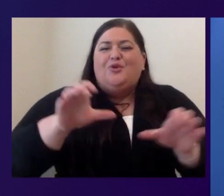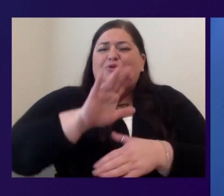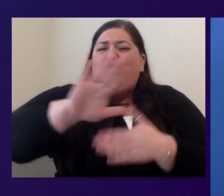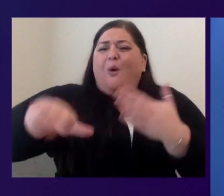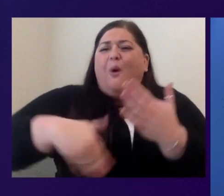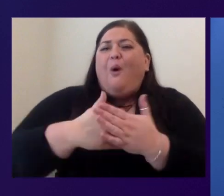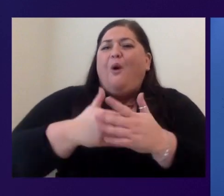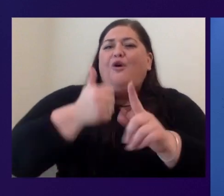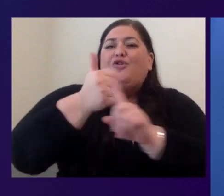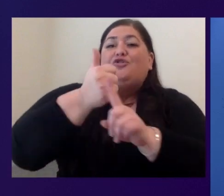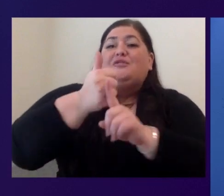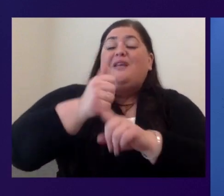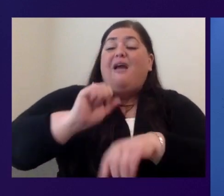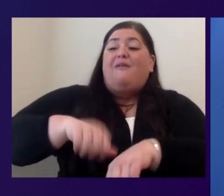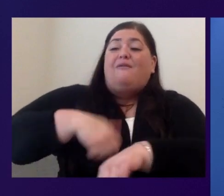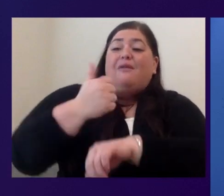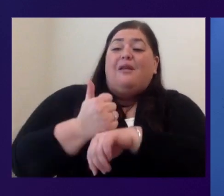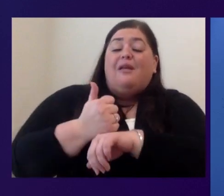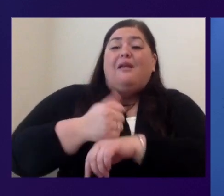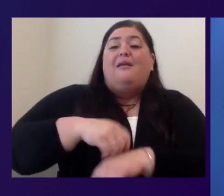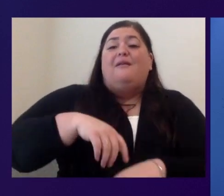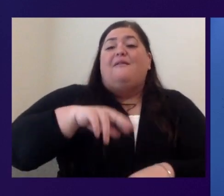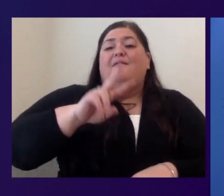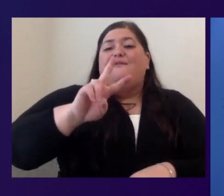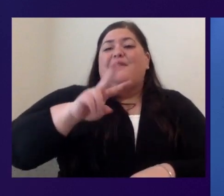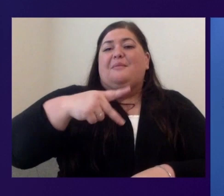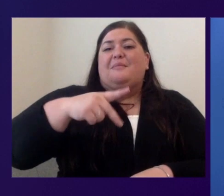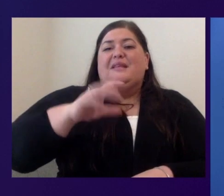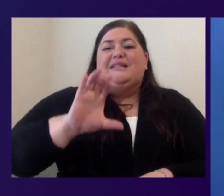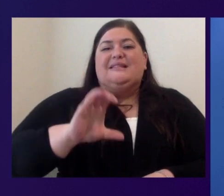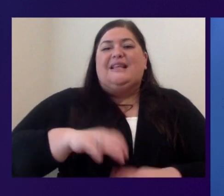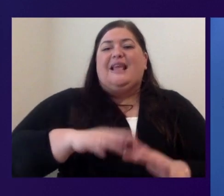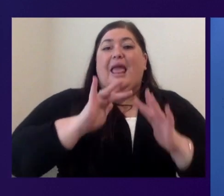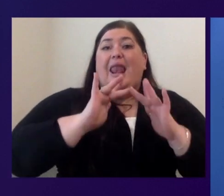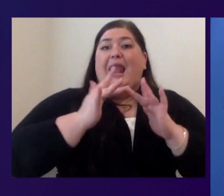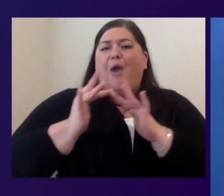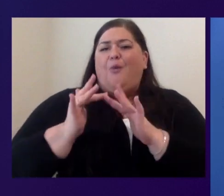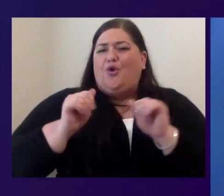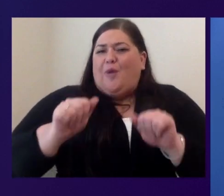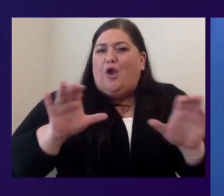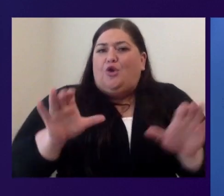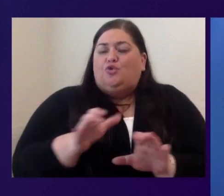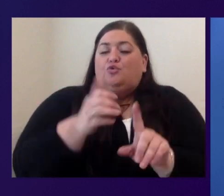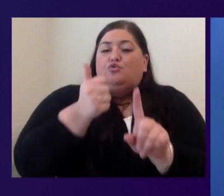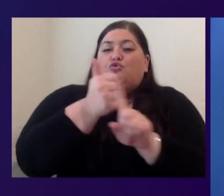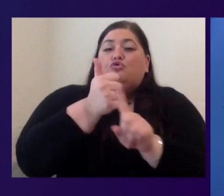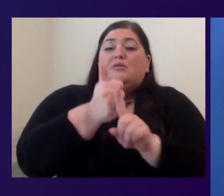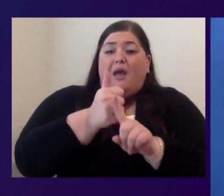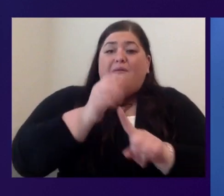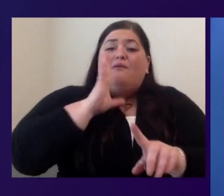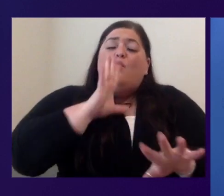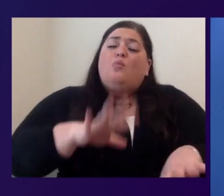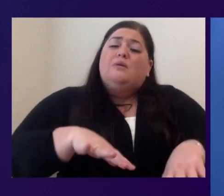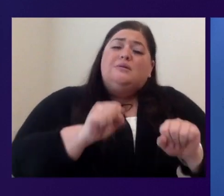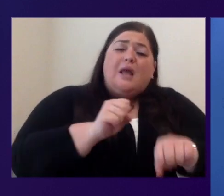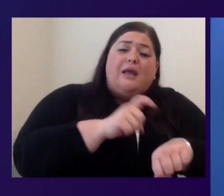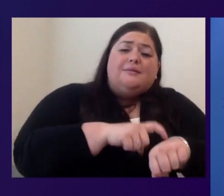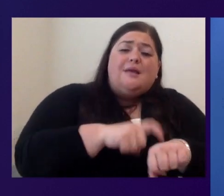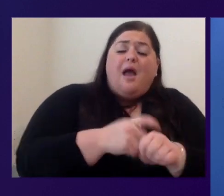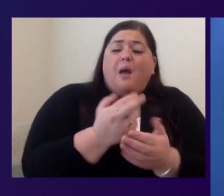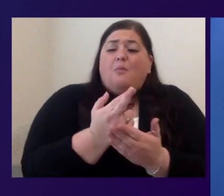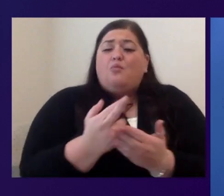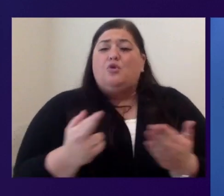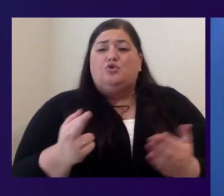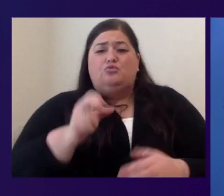the VPC, the networking, and everything. You could do it by yourself, and it would take a lot of time and resources. And maybe that makes sense for